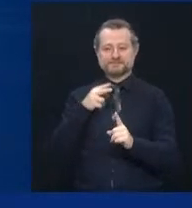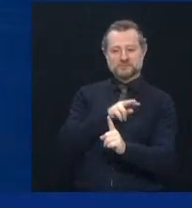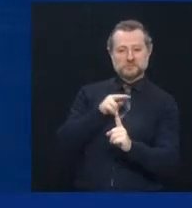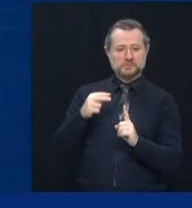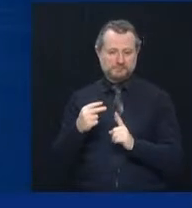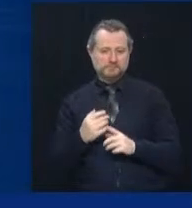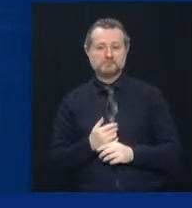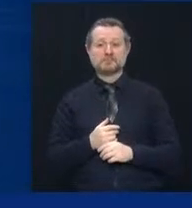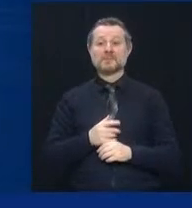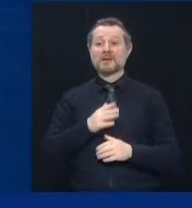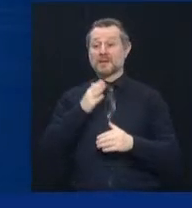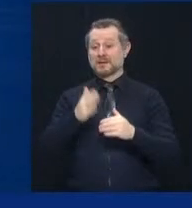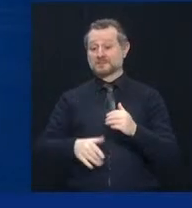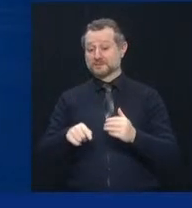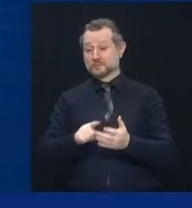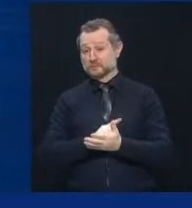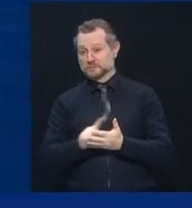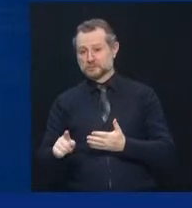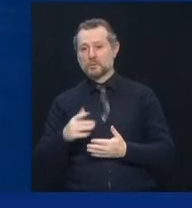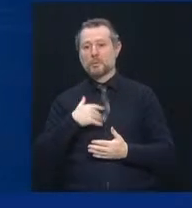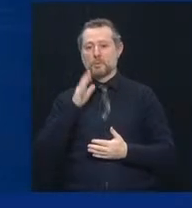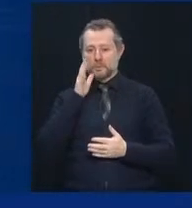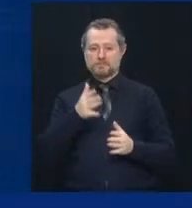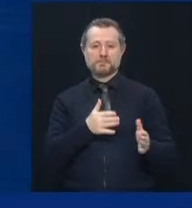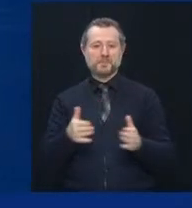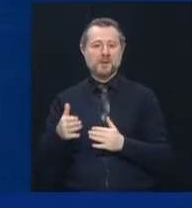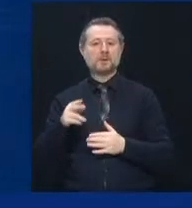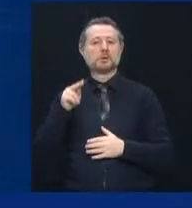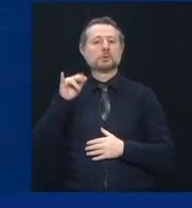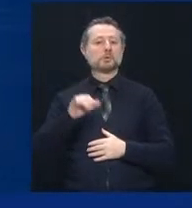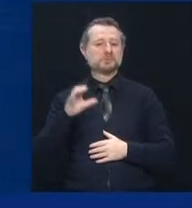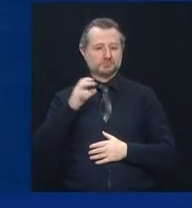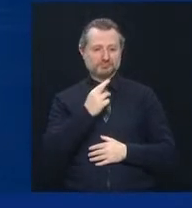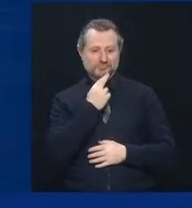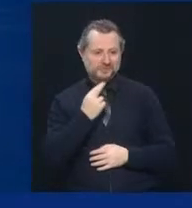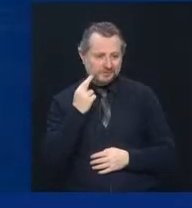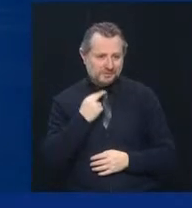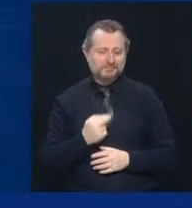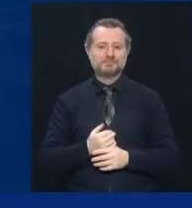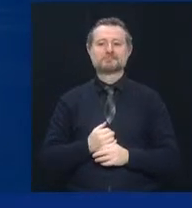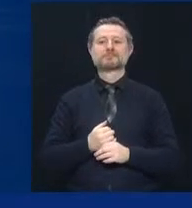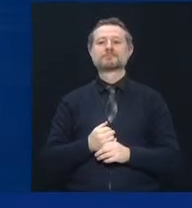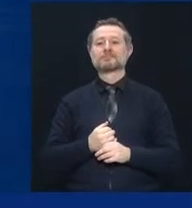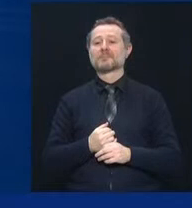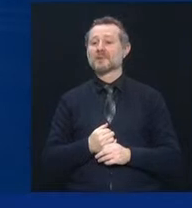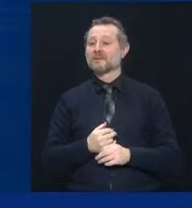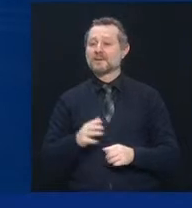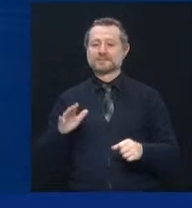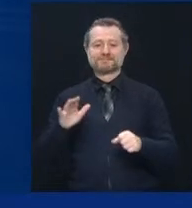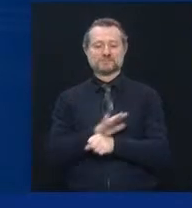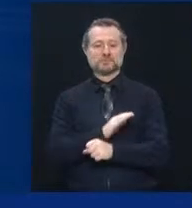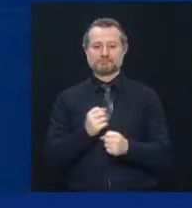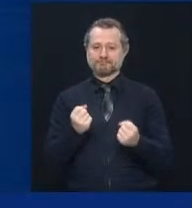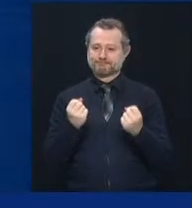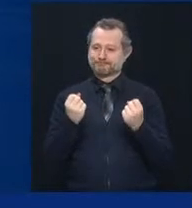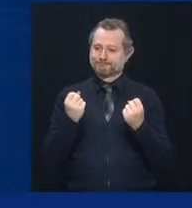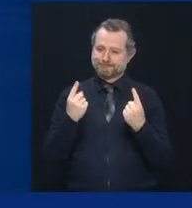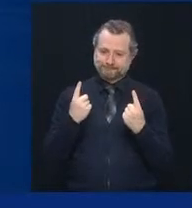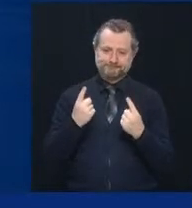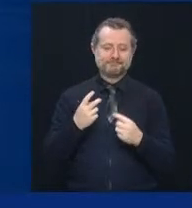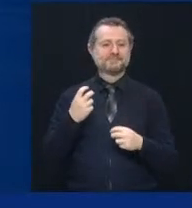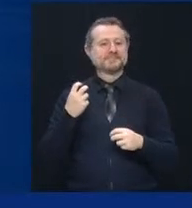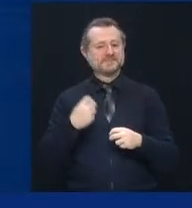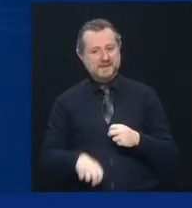have a plan on New York City restaurants. I fully understand how difficult it is that they are